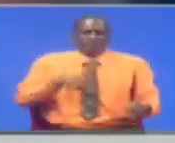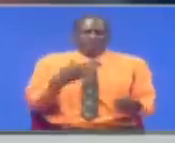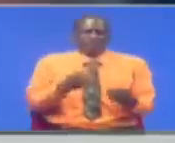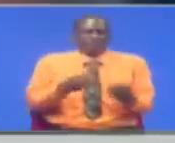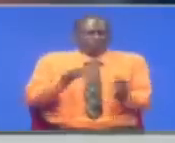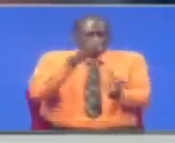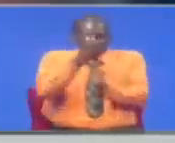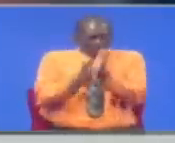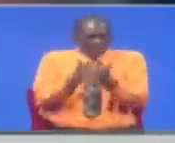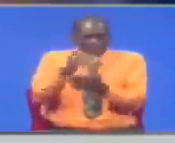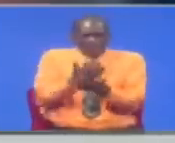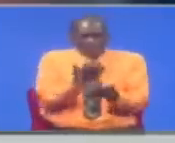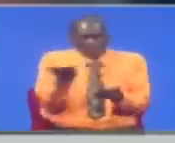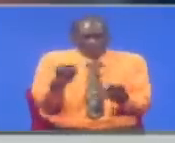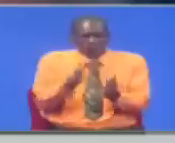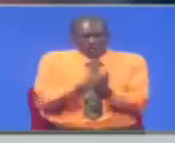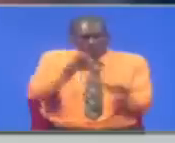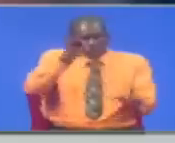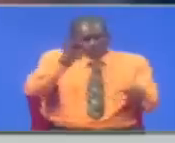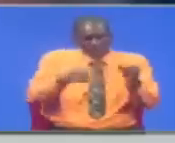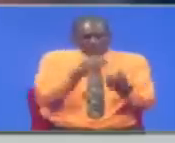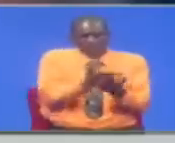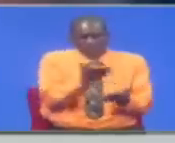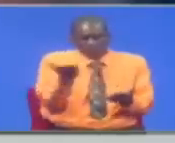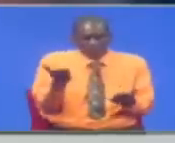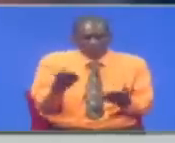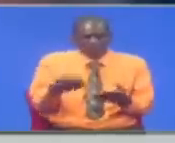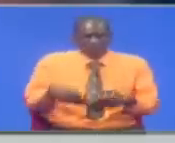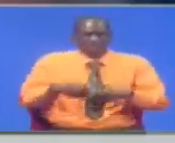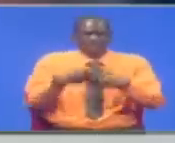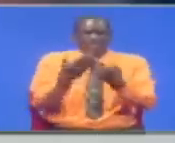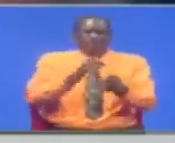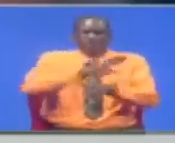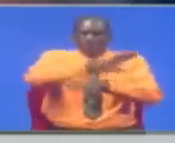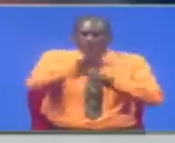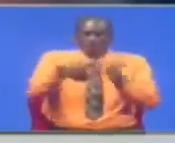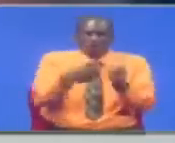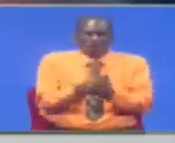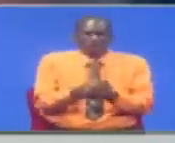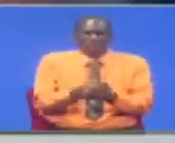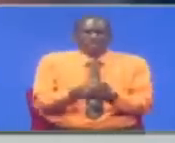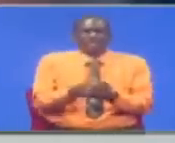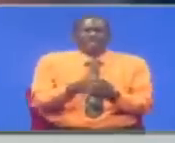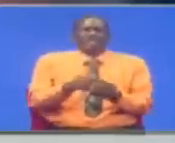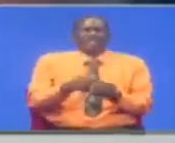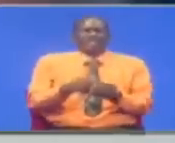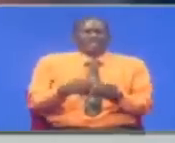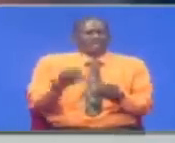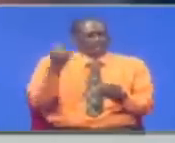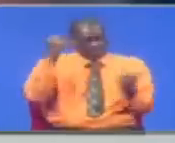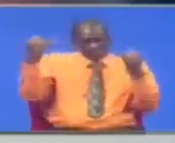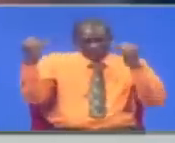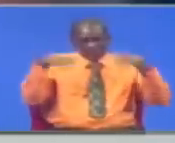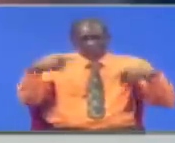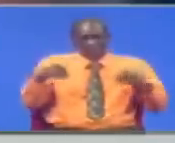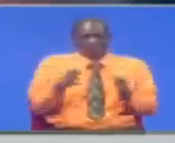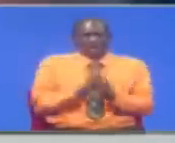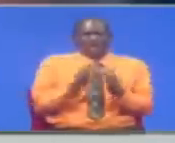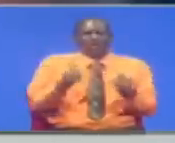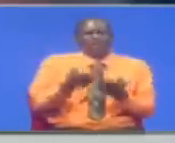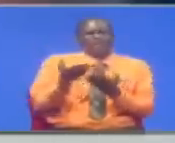for you and sampled bits of them, handing all credit to the content creators. Our online reporter, Aida Mumeta, compiled